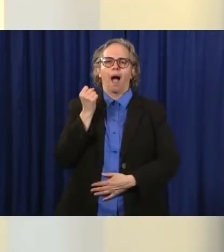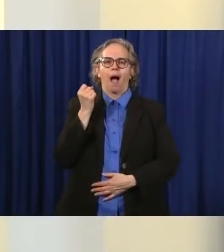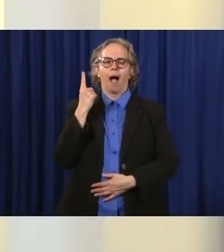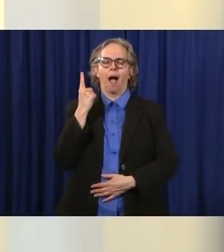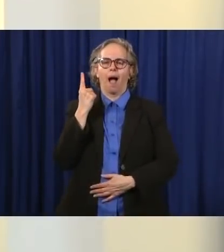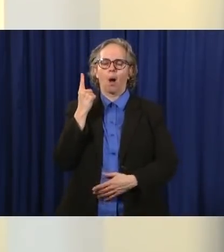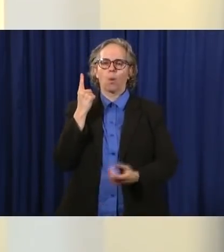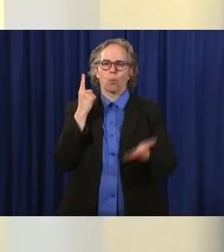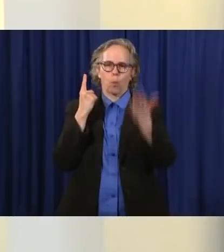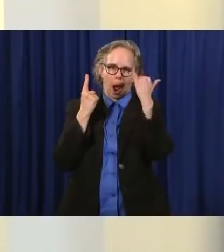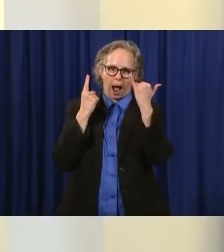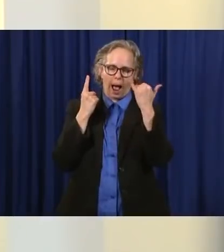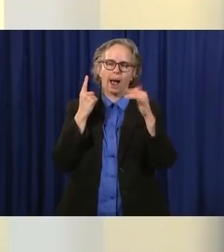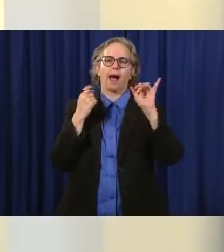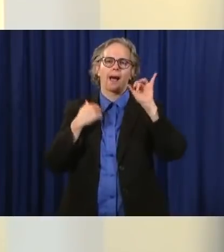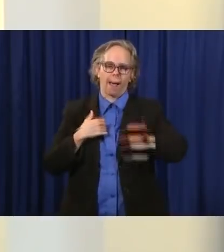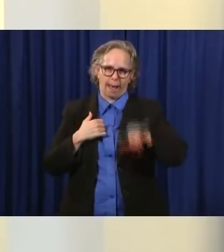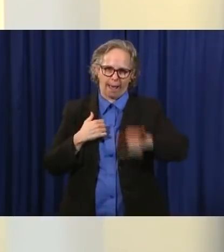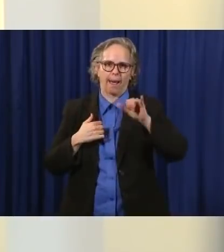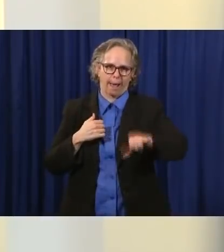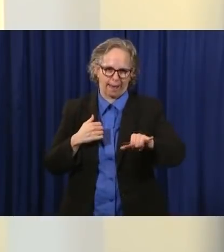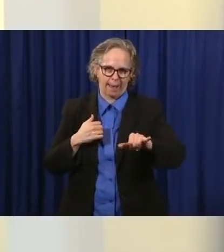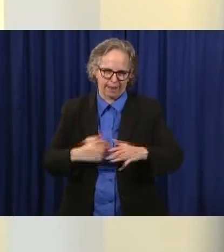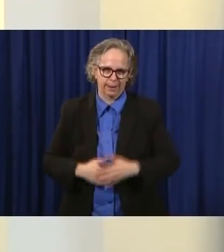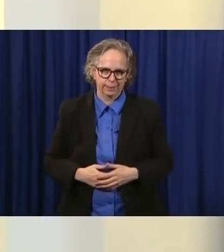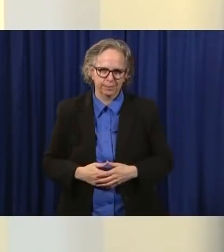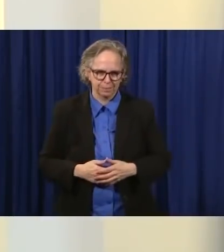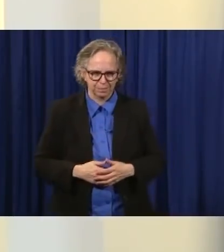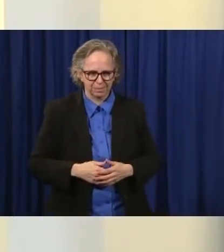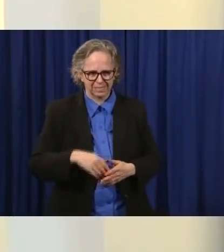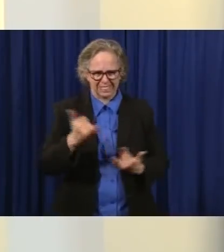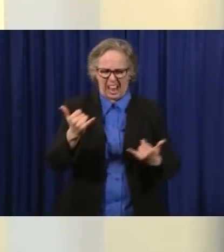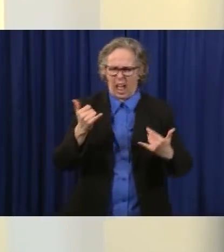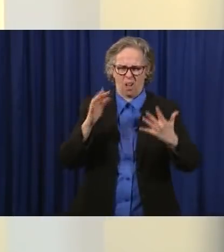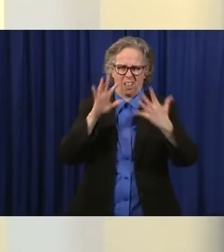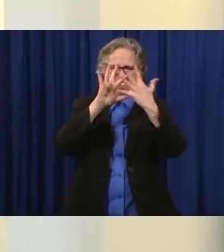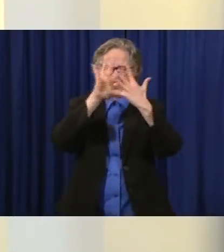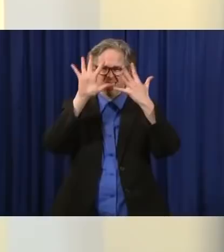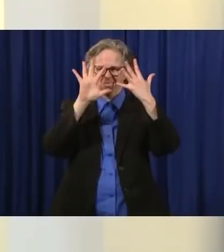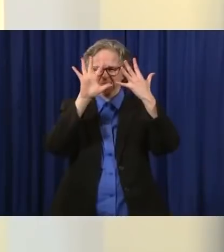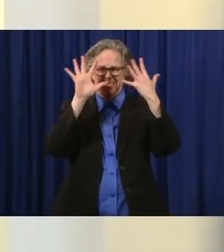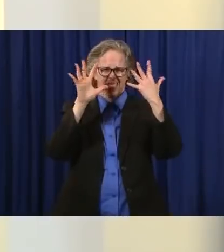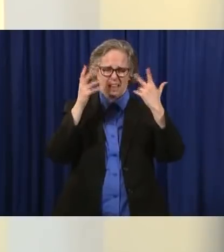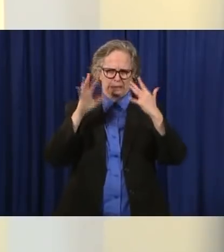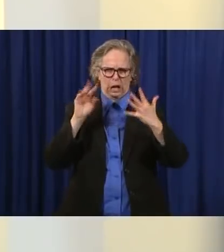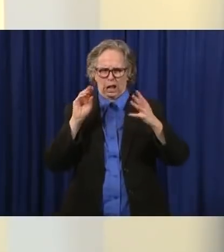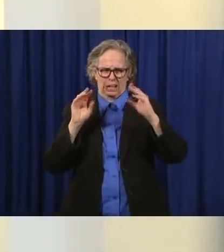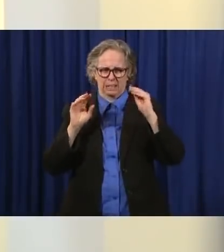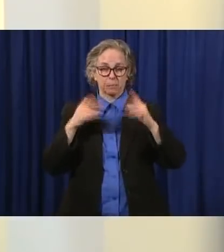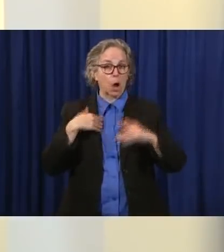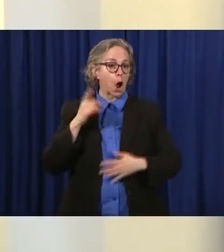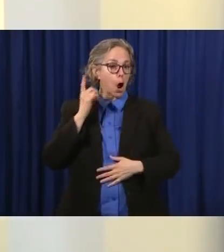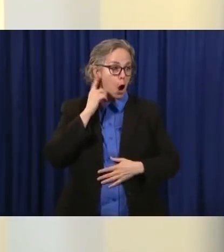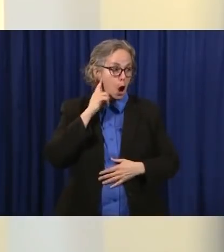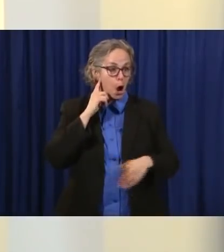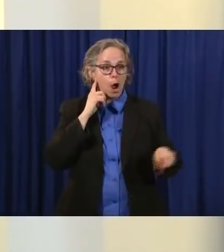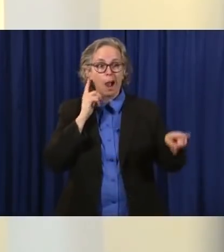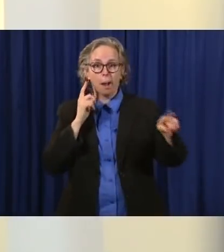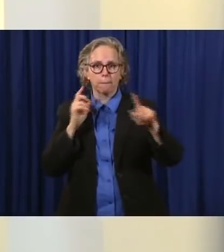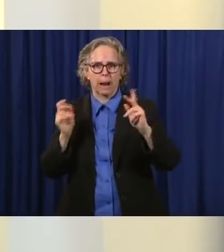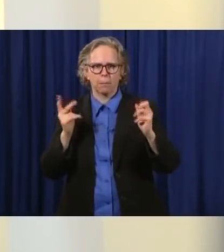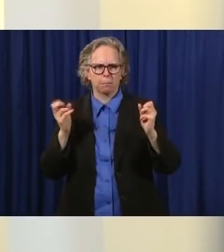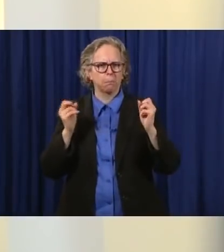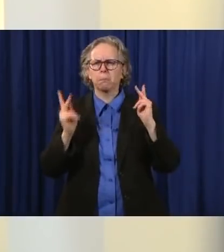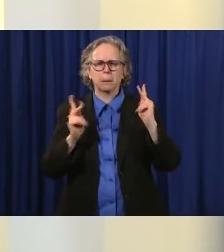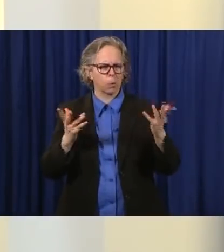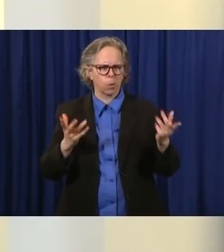this. I think what it does tell us, I've heard from several Ohioans who are absolutely convinced that they